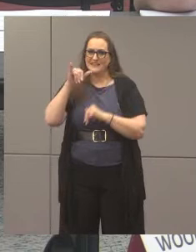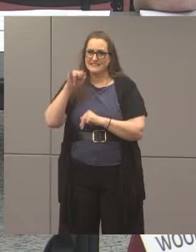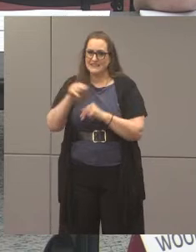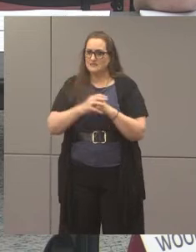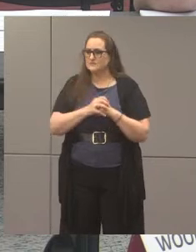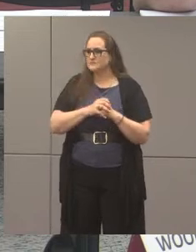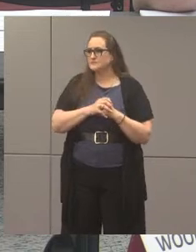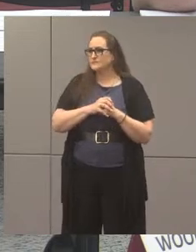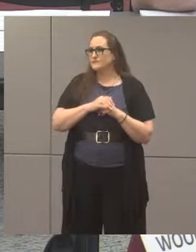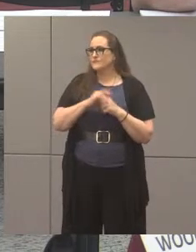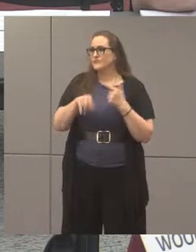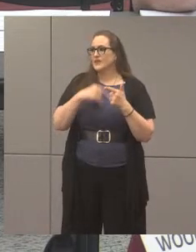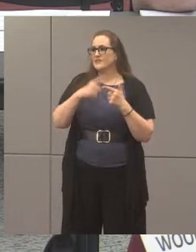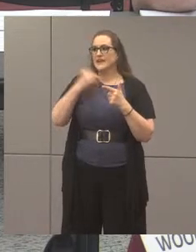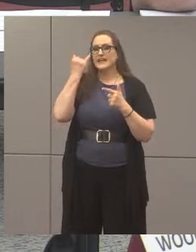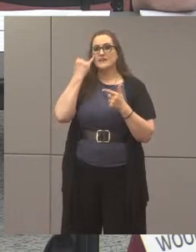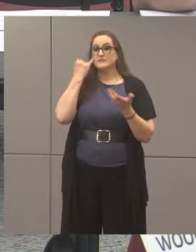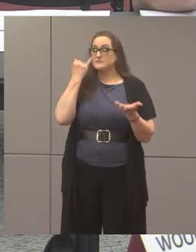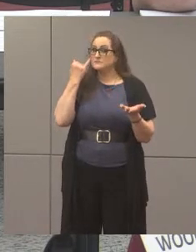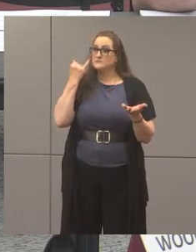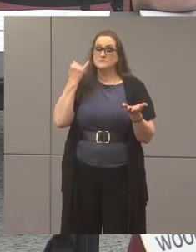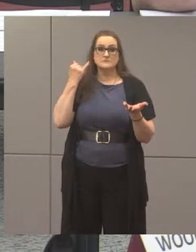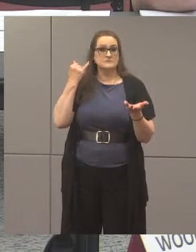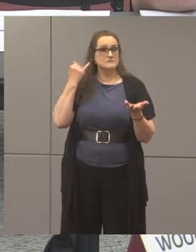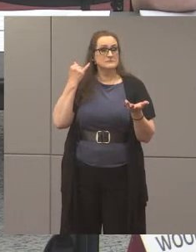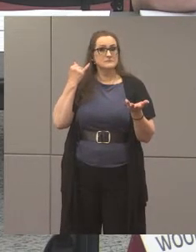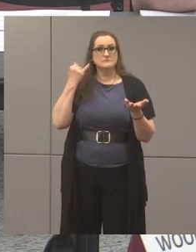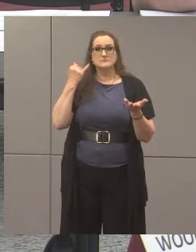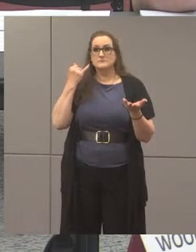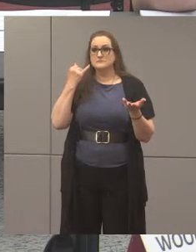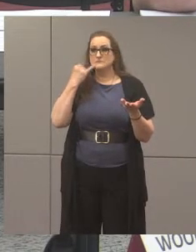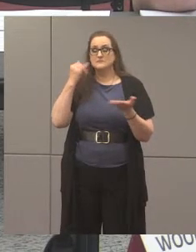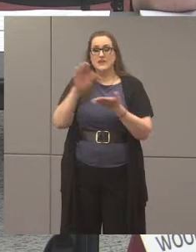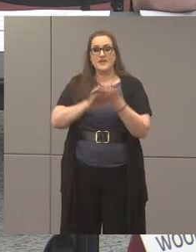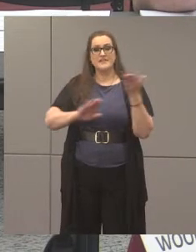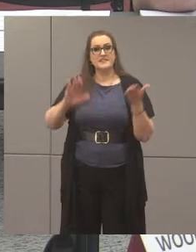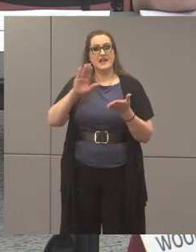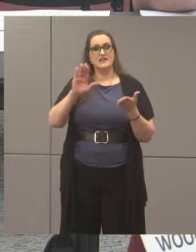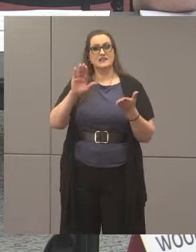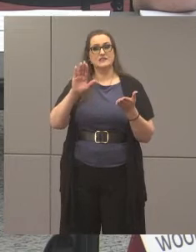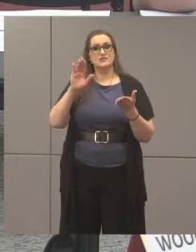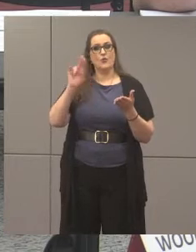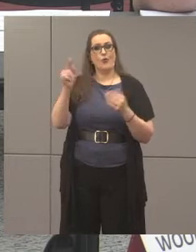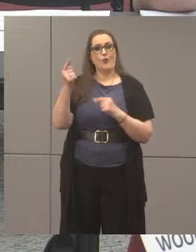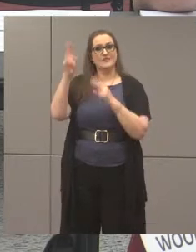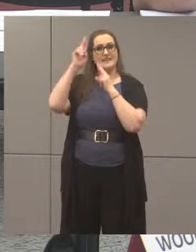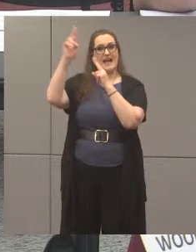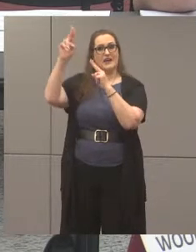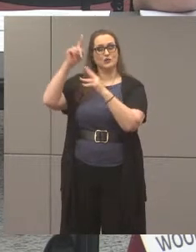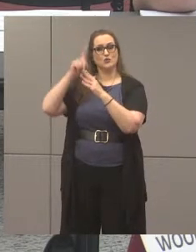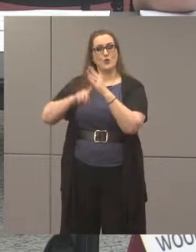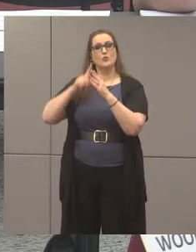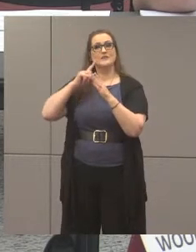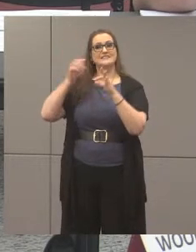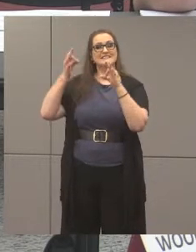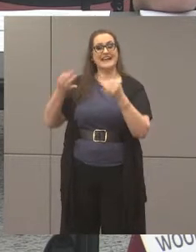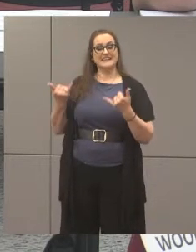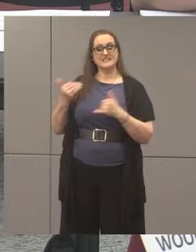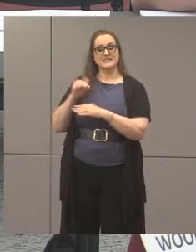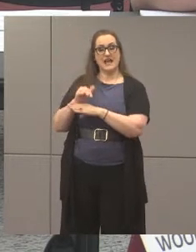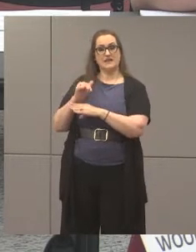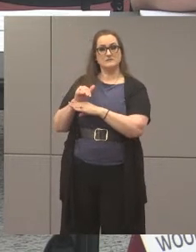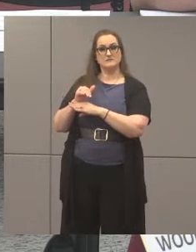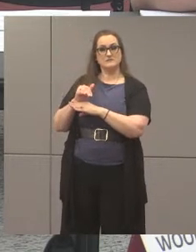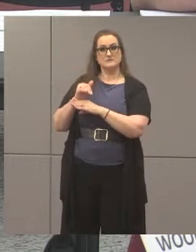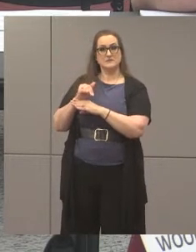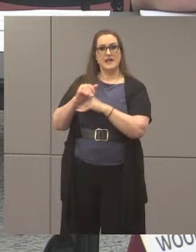And then as long as the college only honors what we have decided tonight, should they